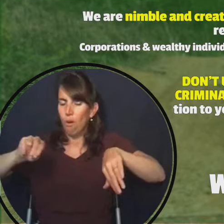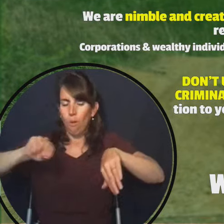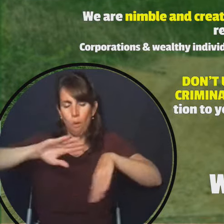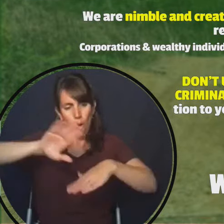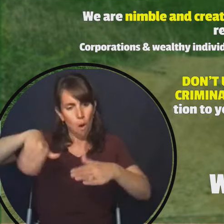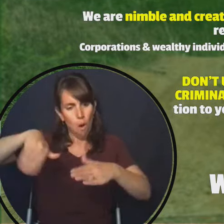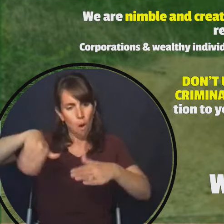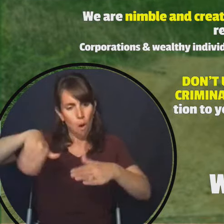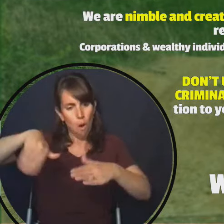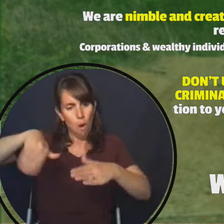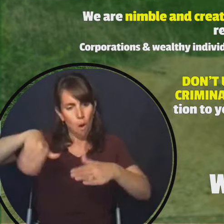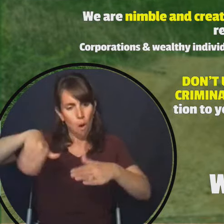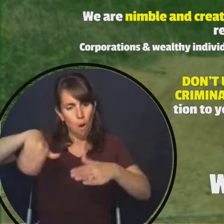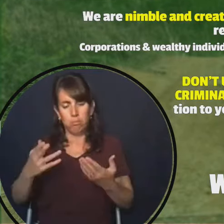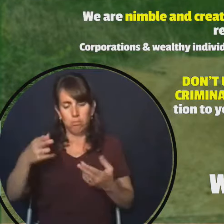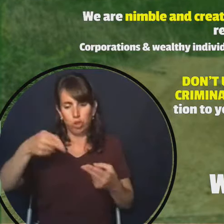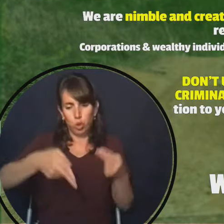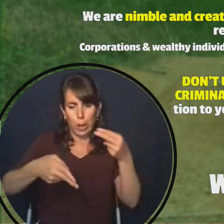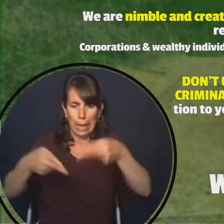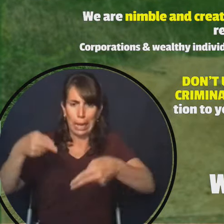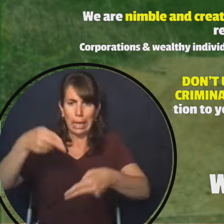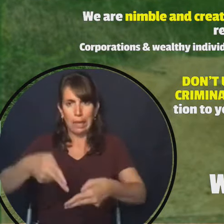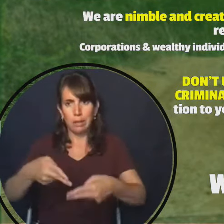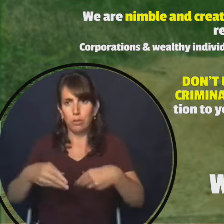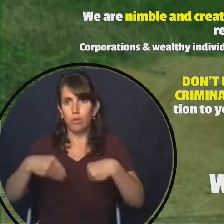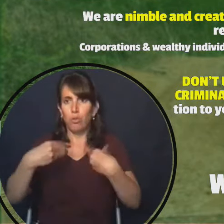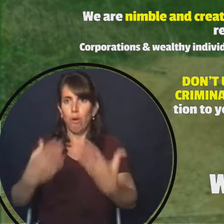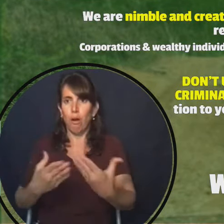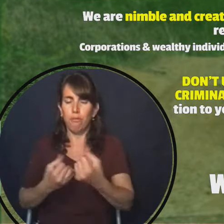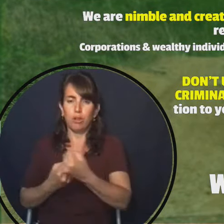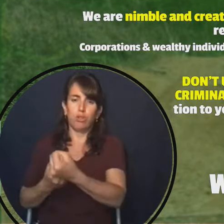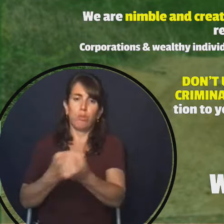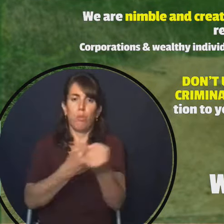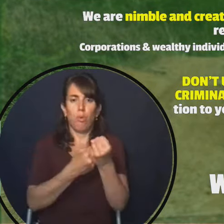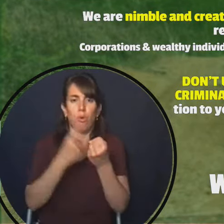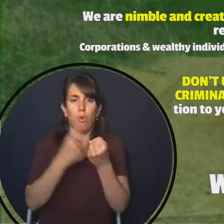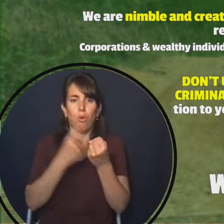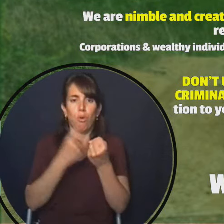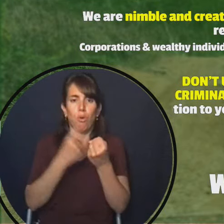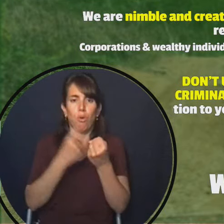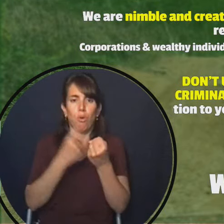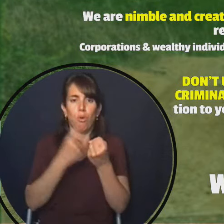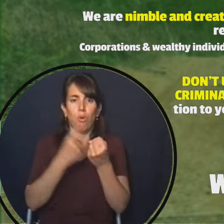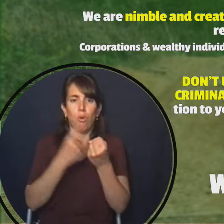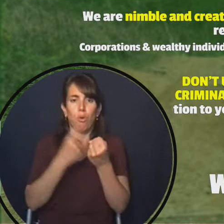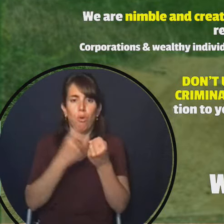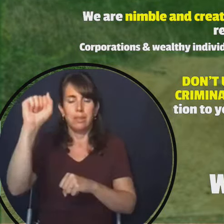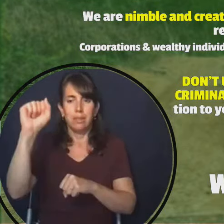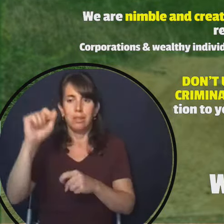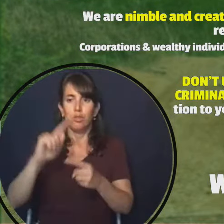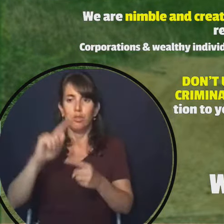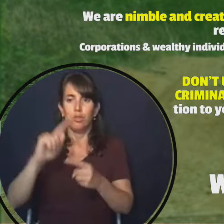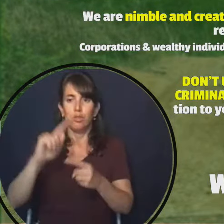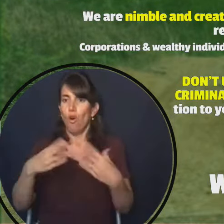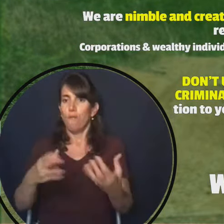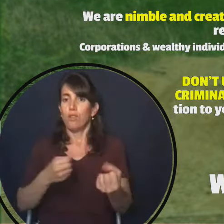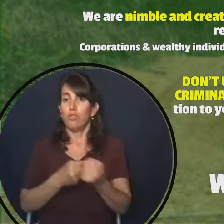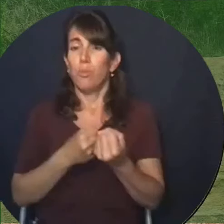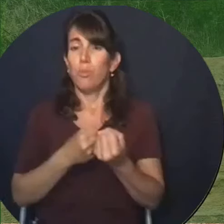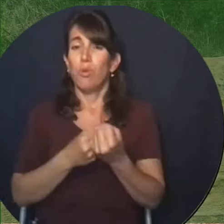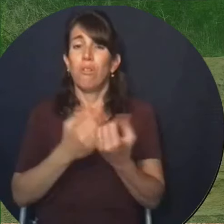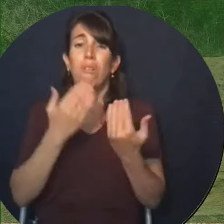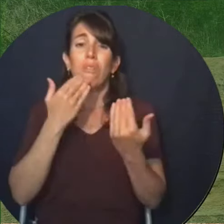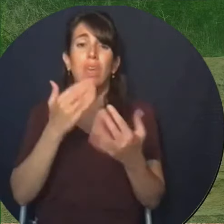across different parts of our movements to learn from each other and support. So thanks so much. And I'm going to pass it back to